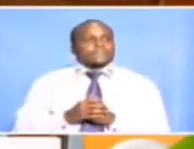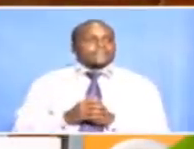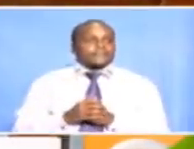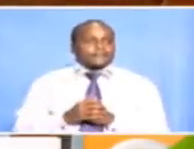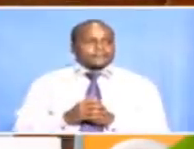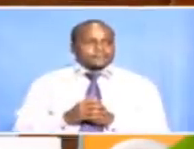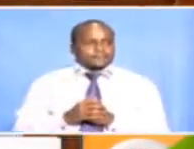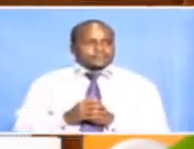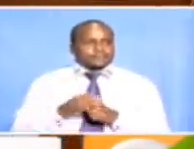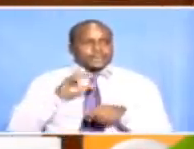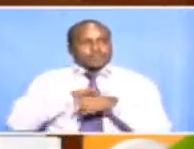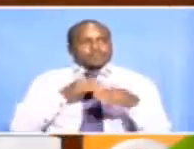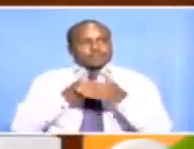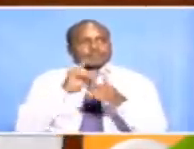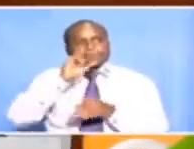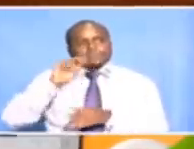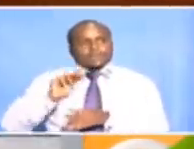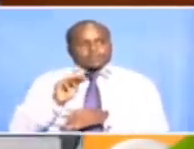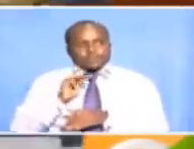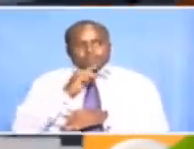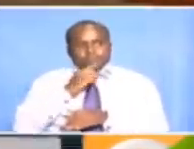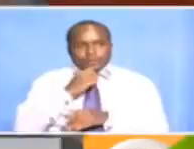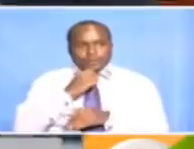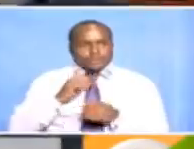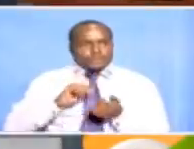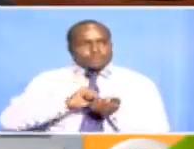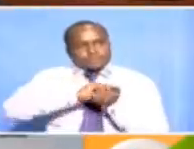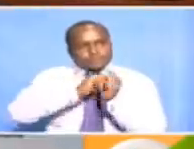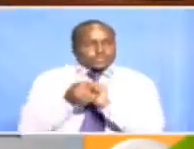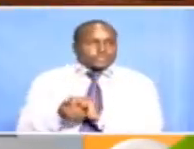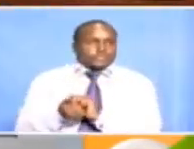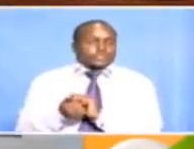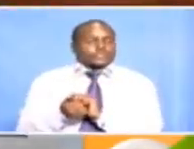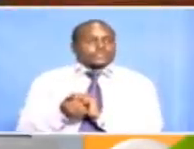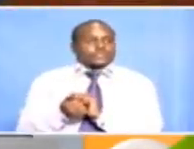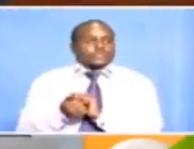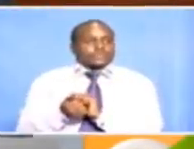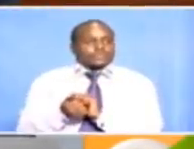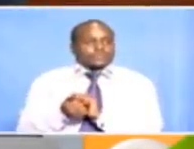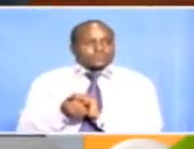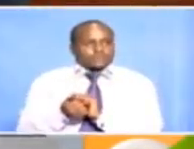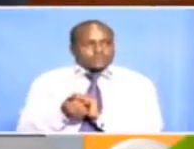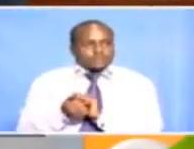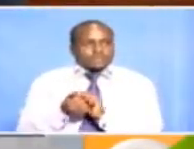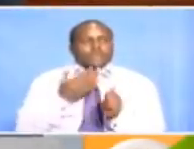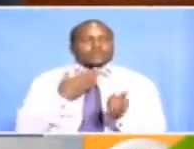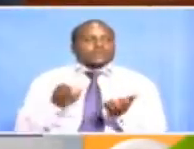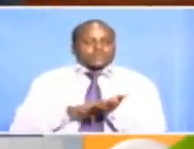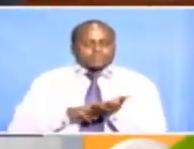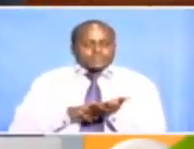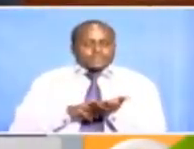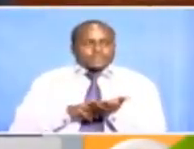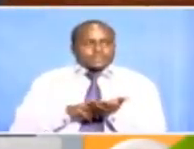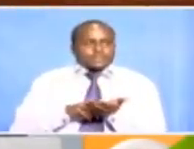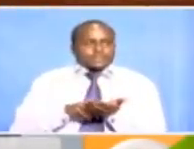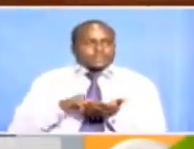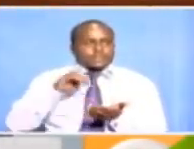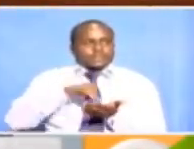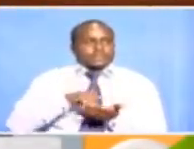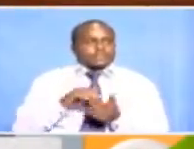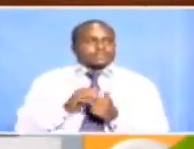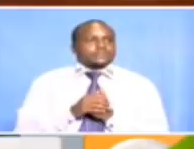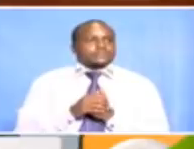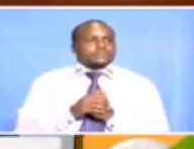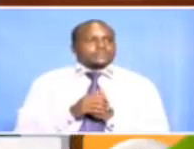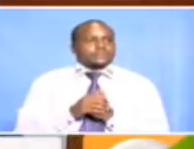almost a million votes. Mimi nimepiga about turn, reverse. And I want to repeat myself today before Jeff Koinange live.